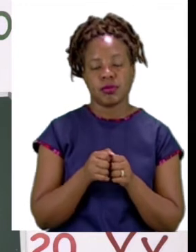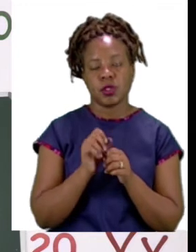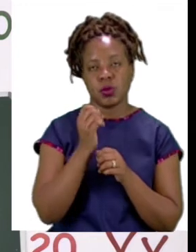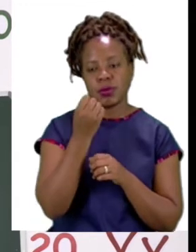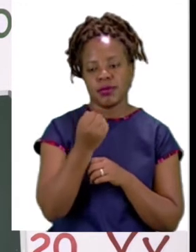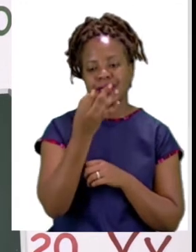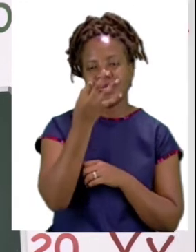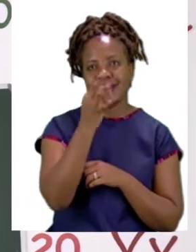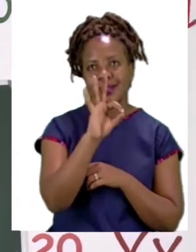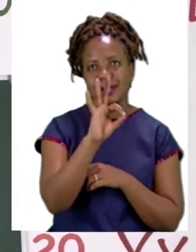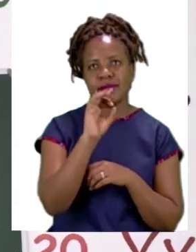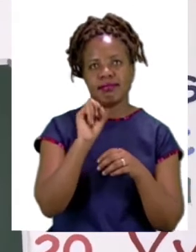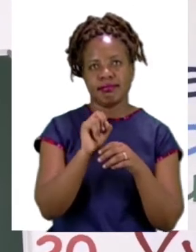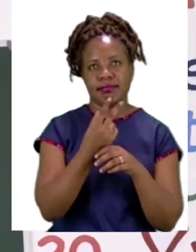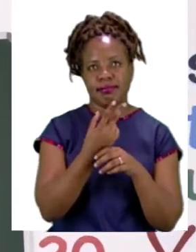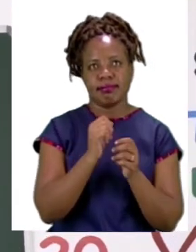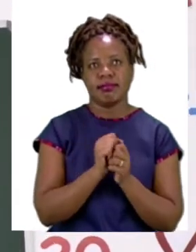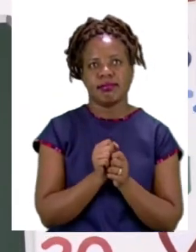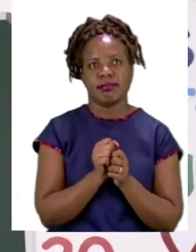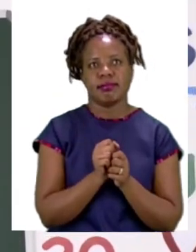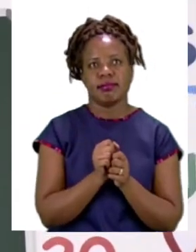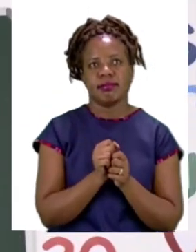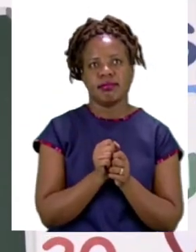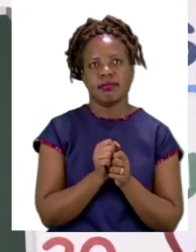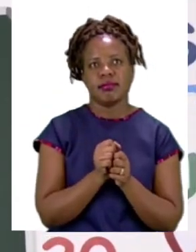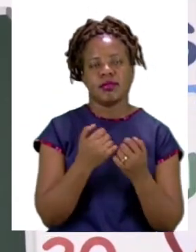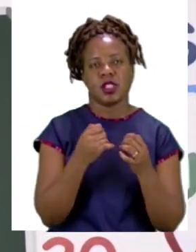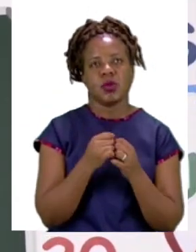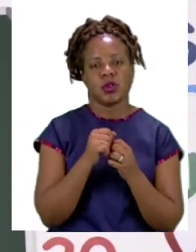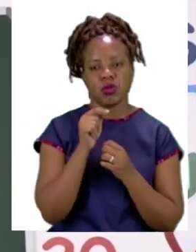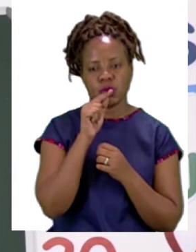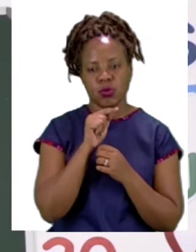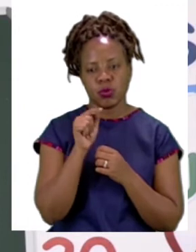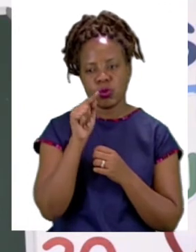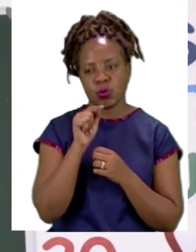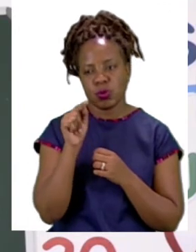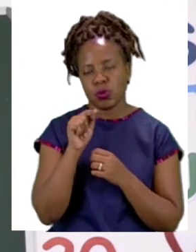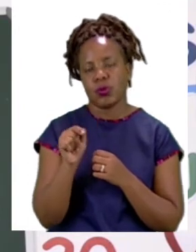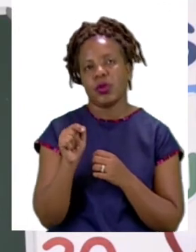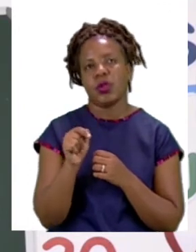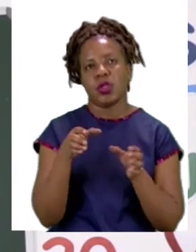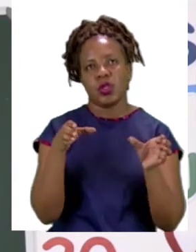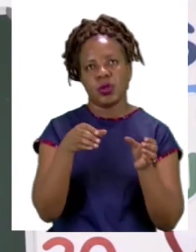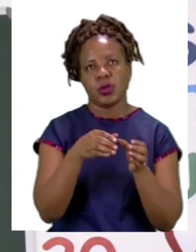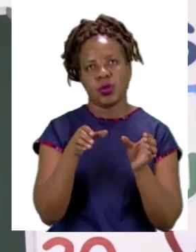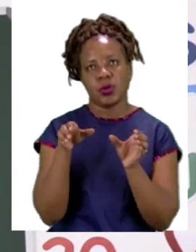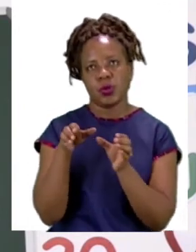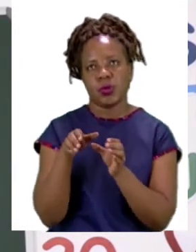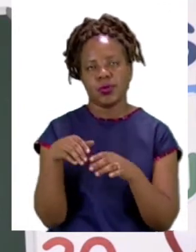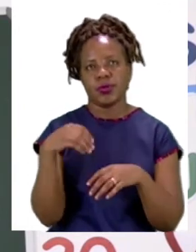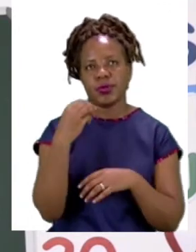diamonds and we are going to circle them in groups of 3. The same thing that you are going to do in your booklet